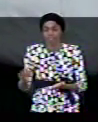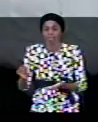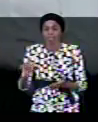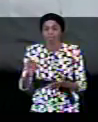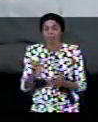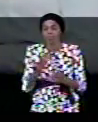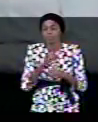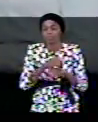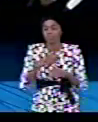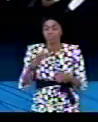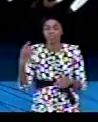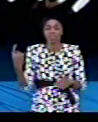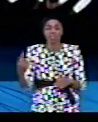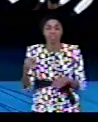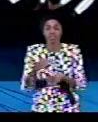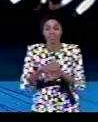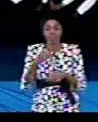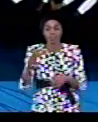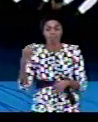calling,